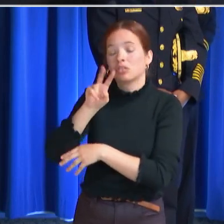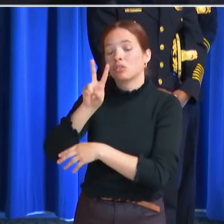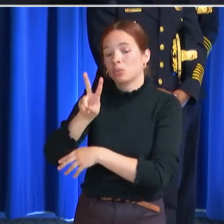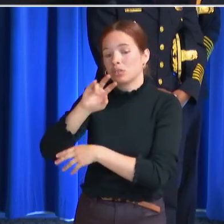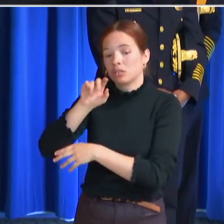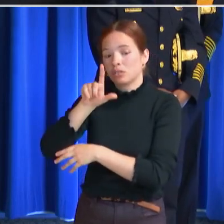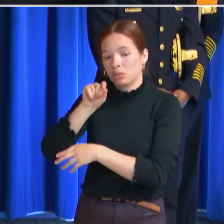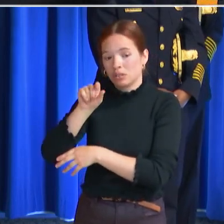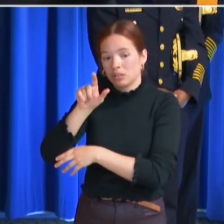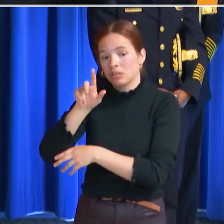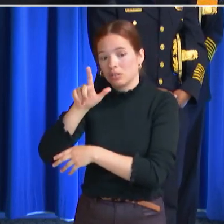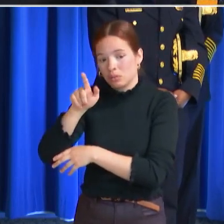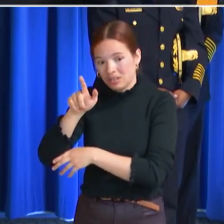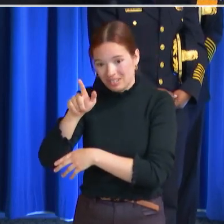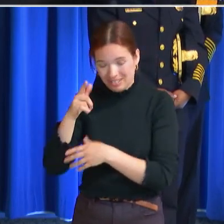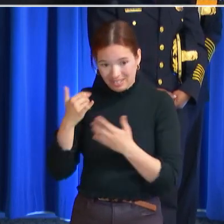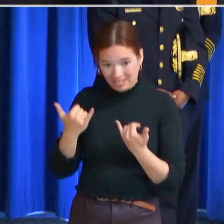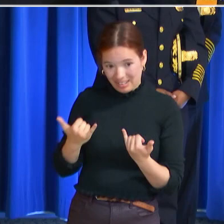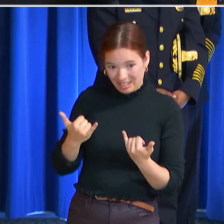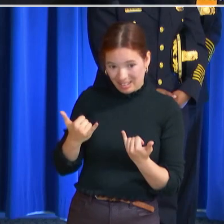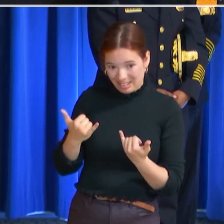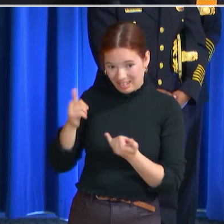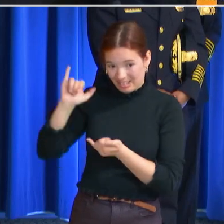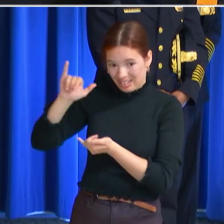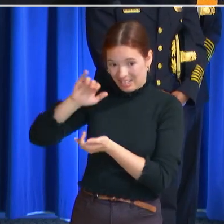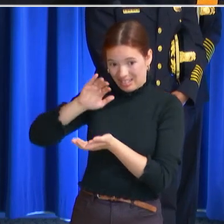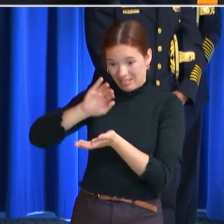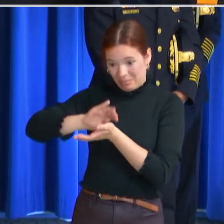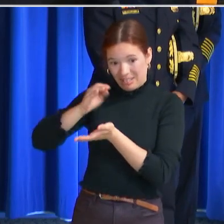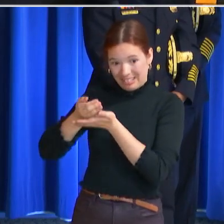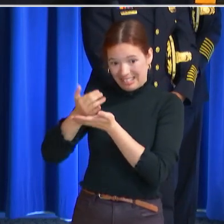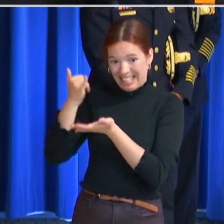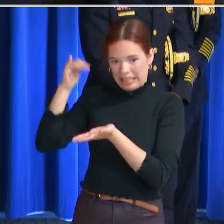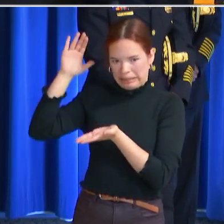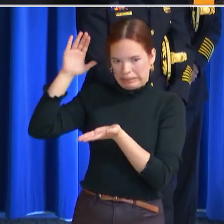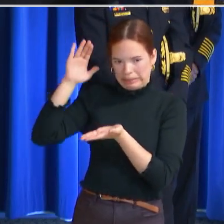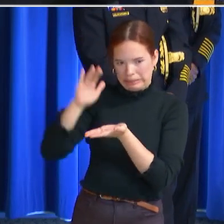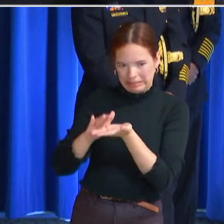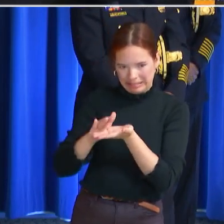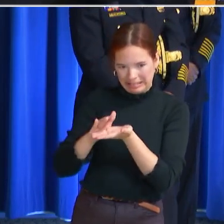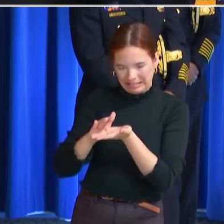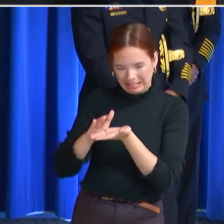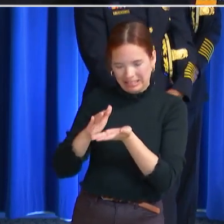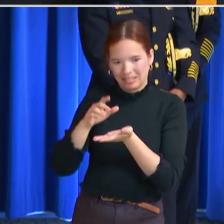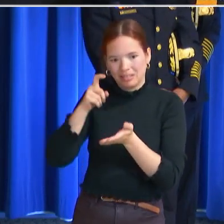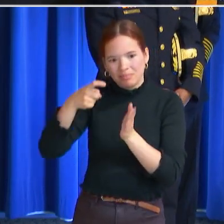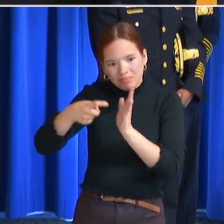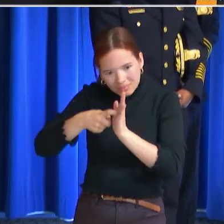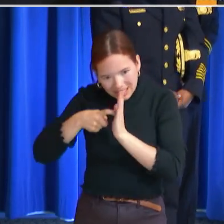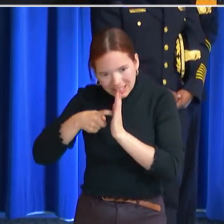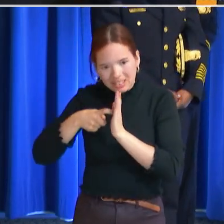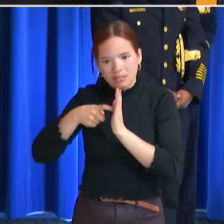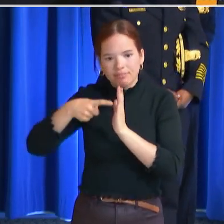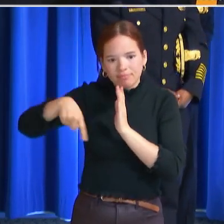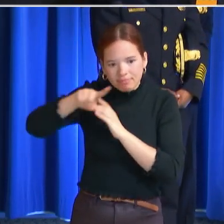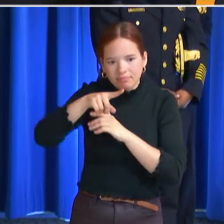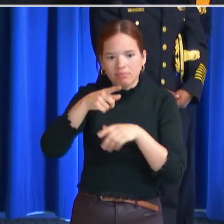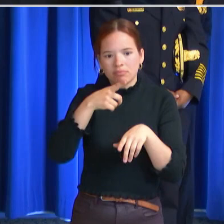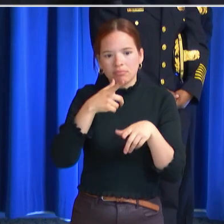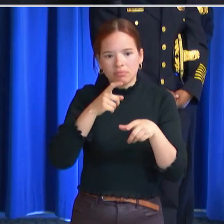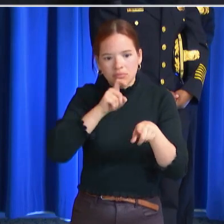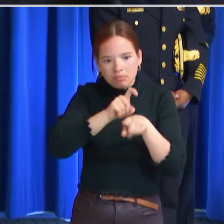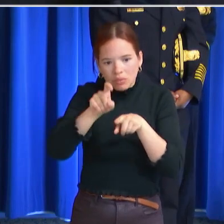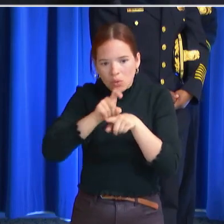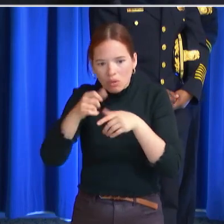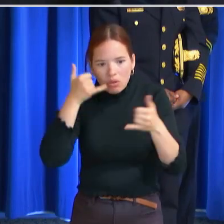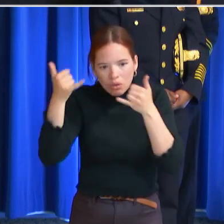now. So the demand is still there for our police officers to be able to come to these spaces. They go from call to call to call. What I'm saying now is